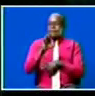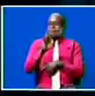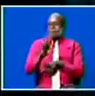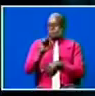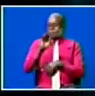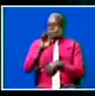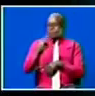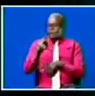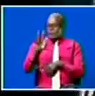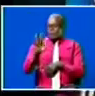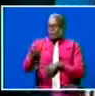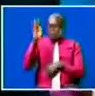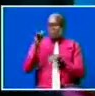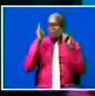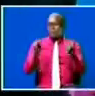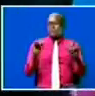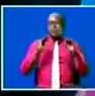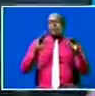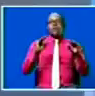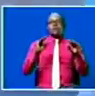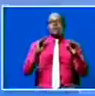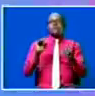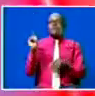Ming as Harambee Stars head coach.